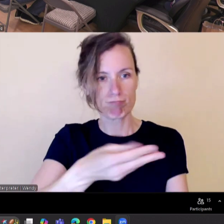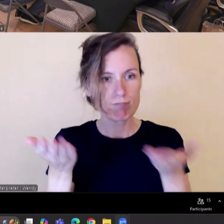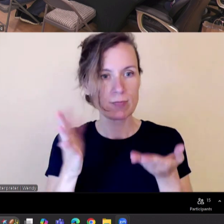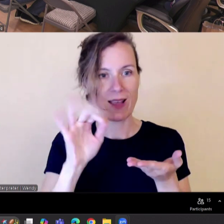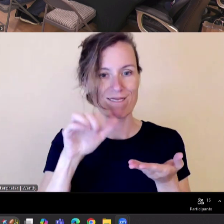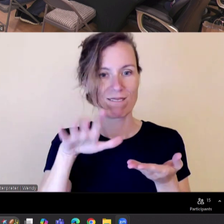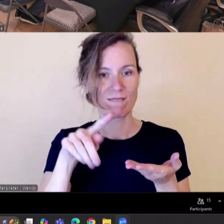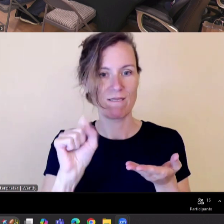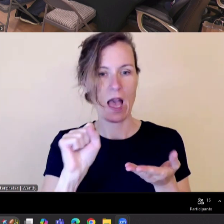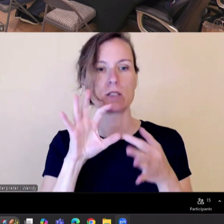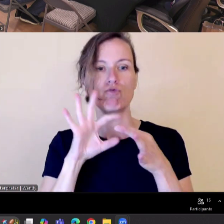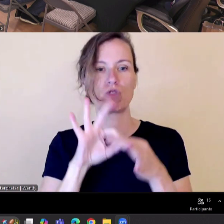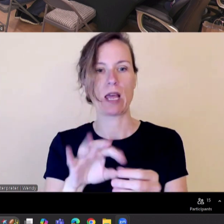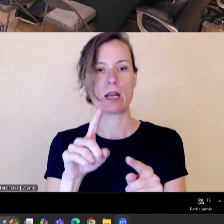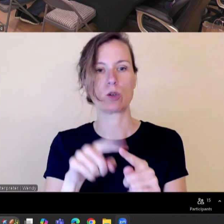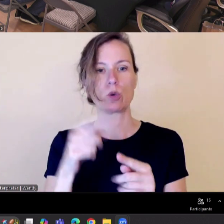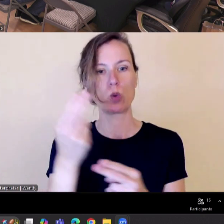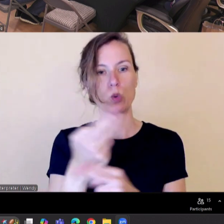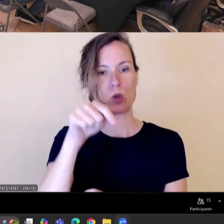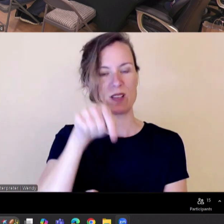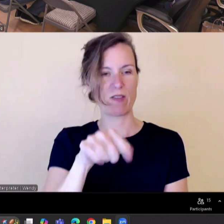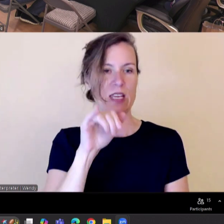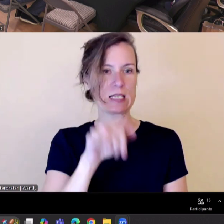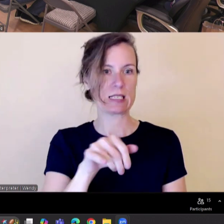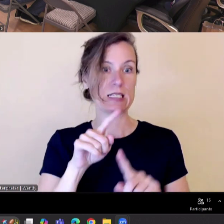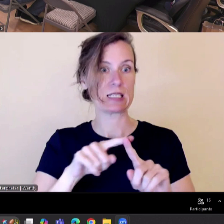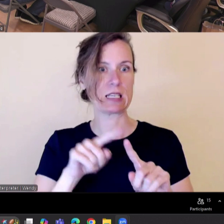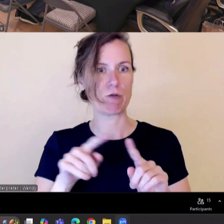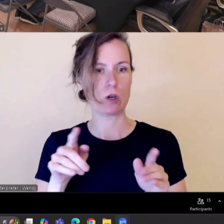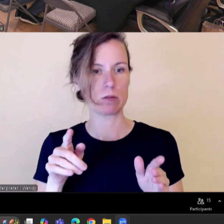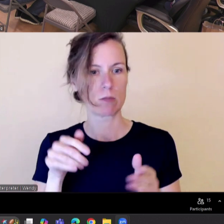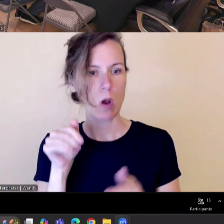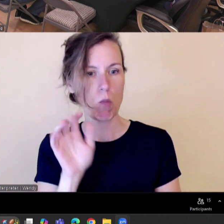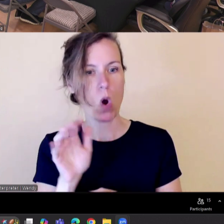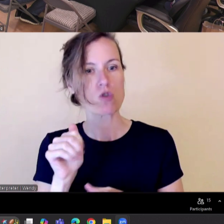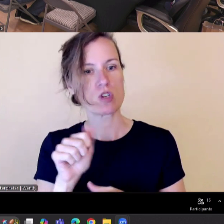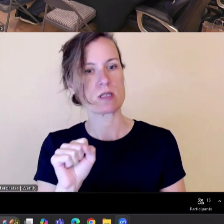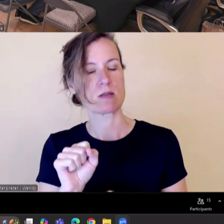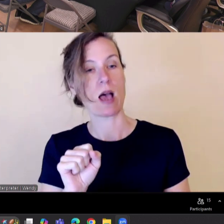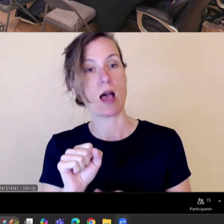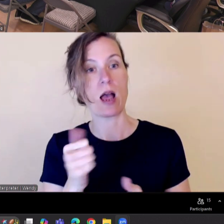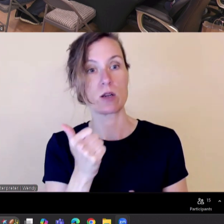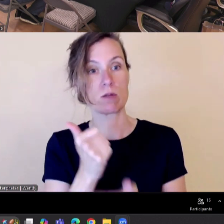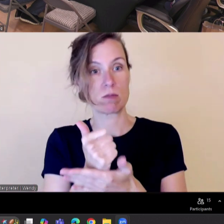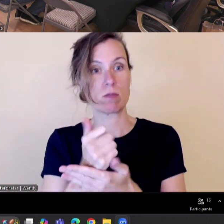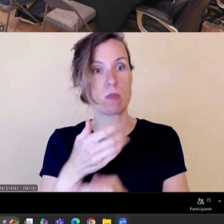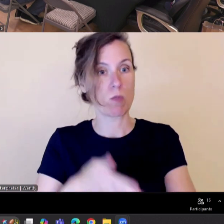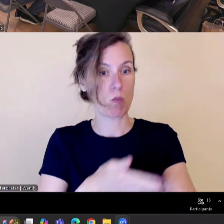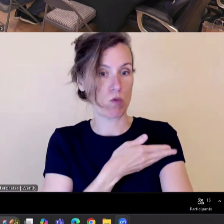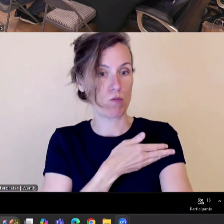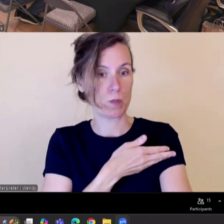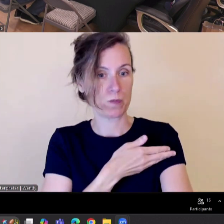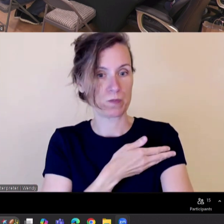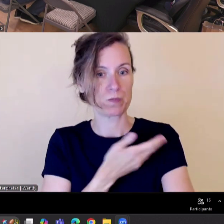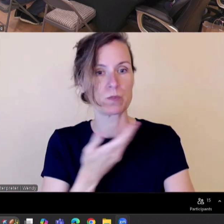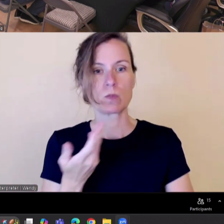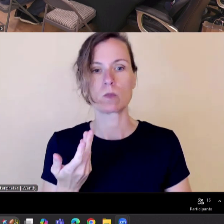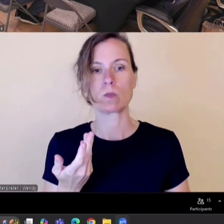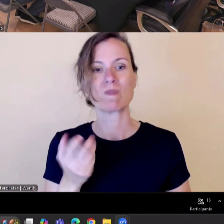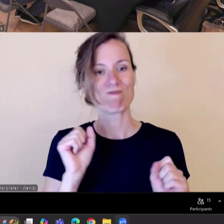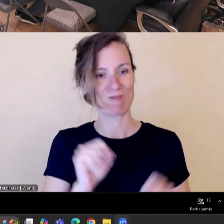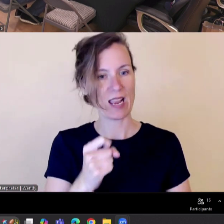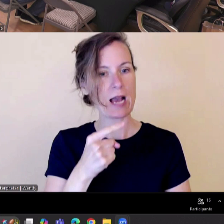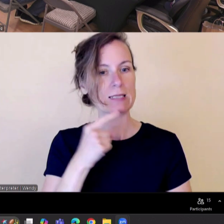What I can state without equivocation and without ambiguity is that it is inefficient. It is an inefficient